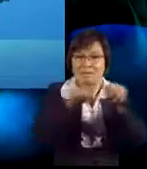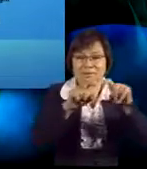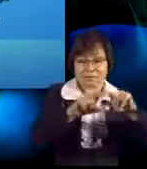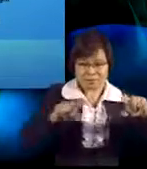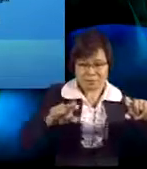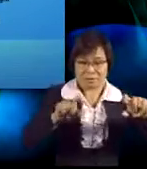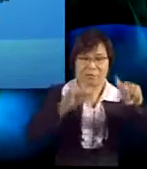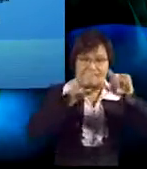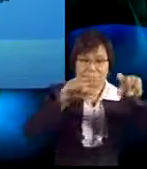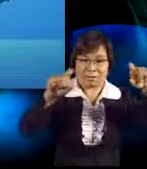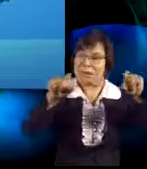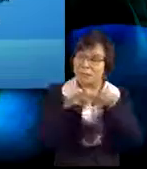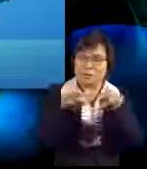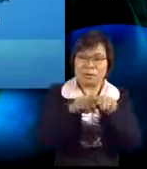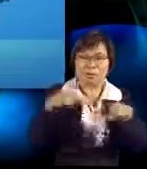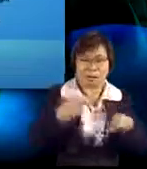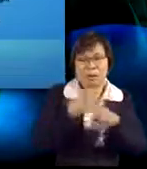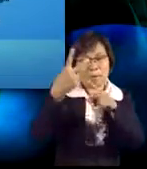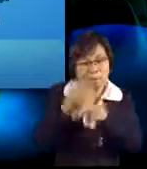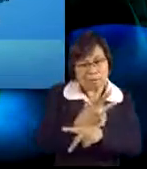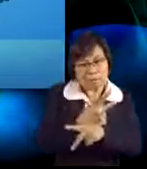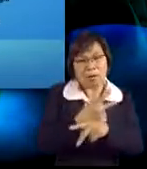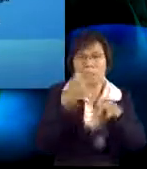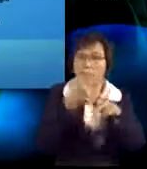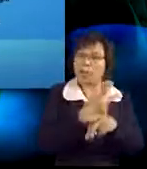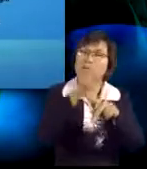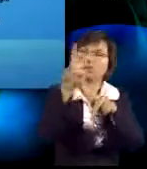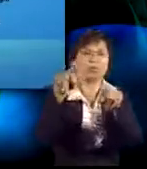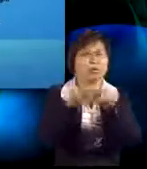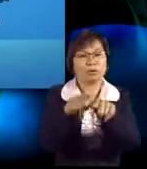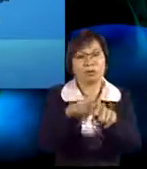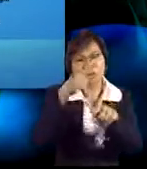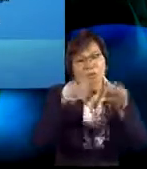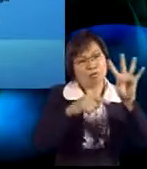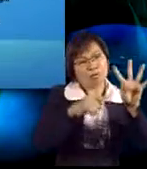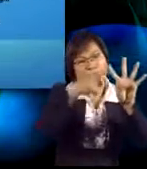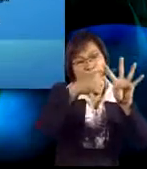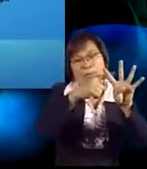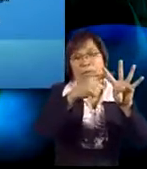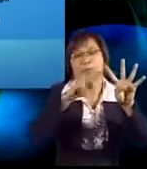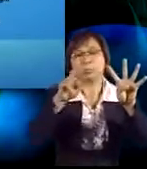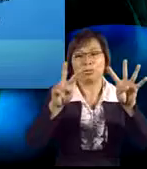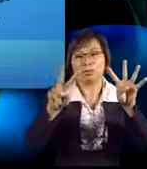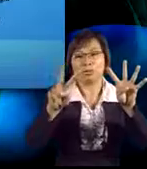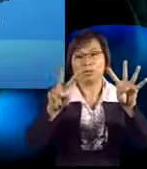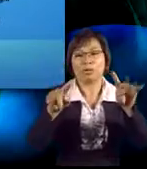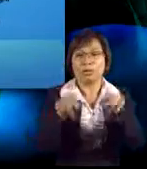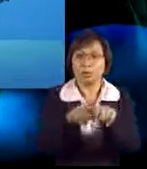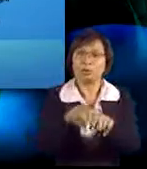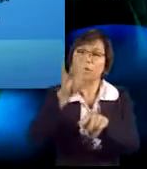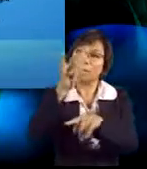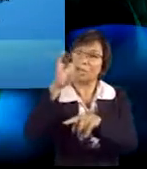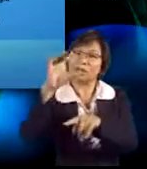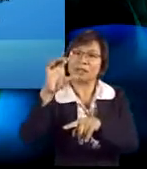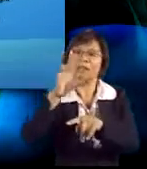To get the second layer, we can multiply the length by 2. 4 unit cube multiplied by 2 equals to